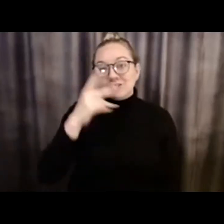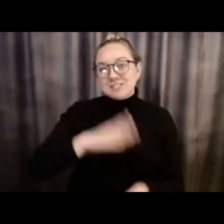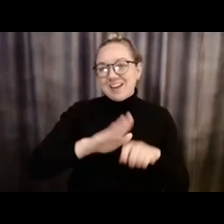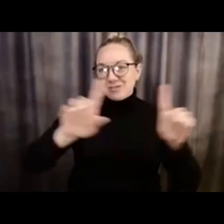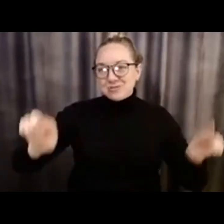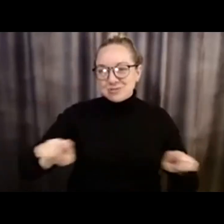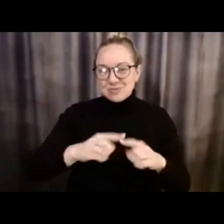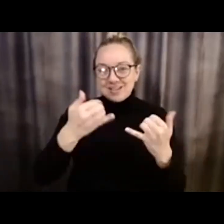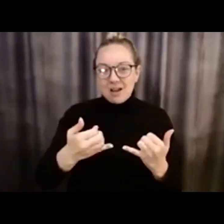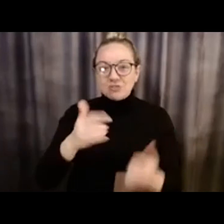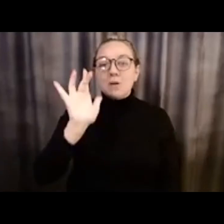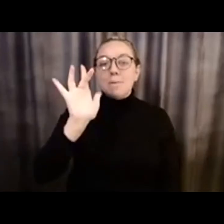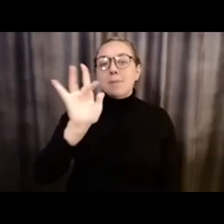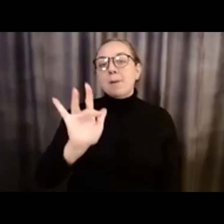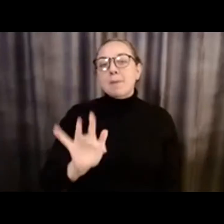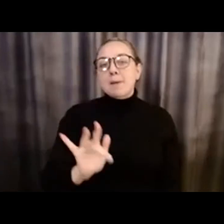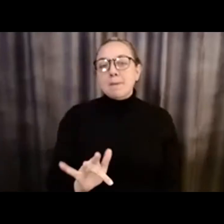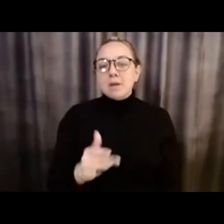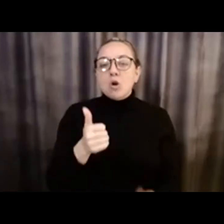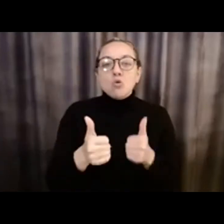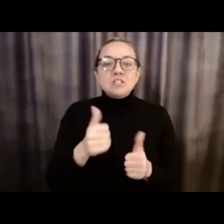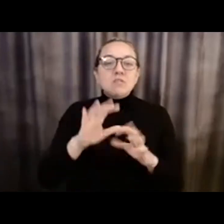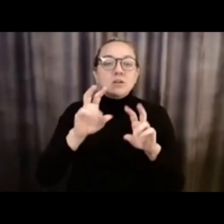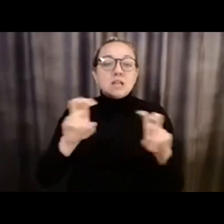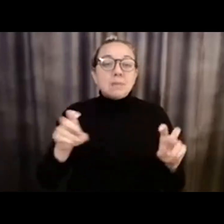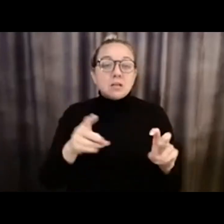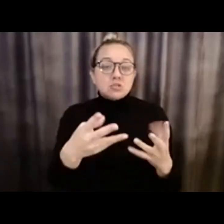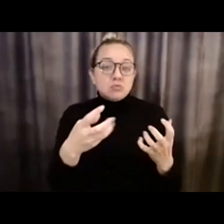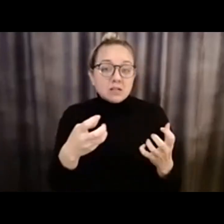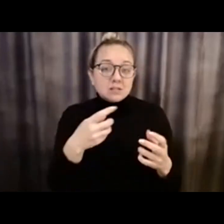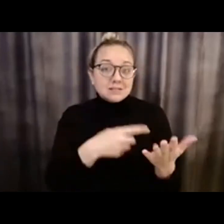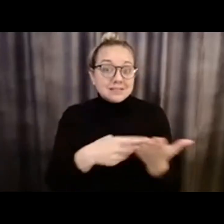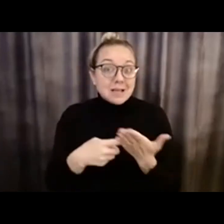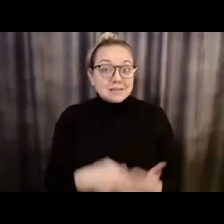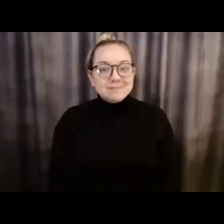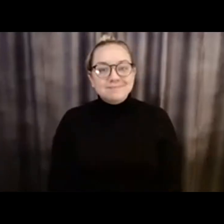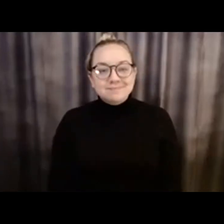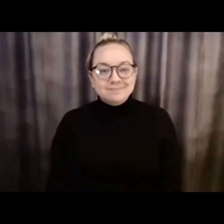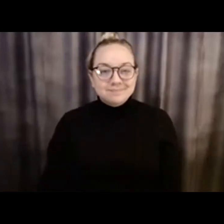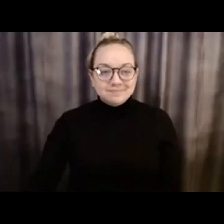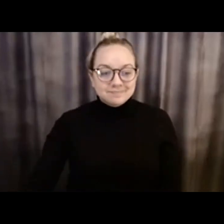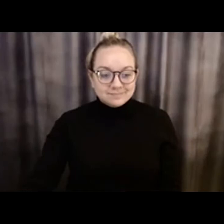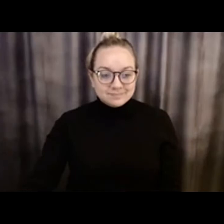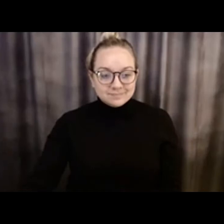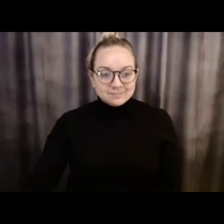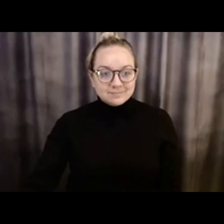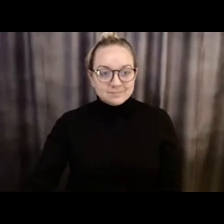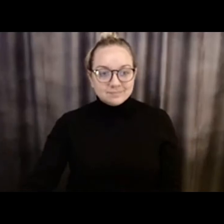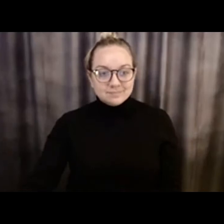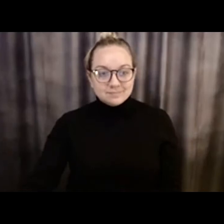can just check the ones that you would like for us to discuss today.